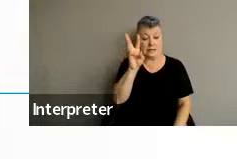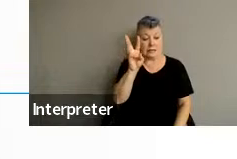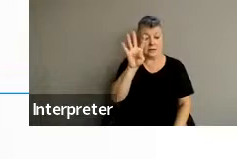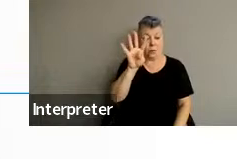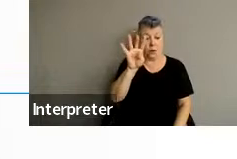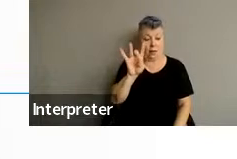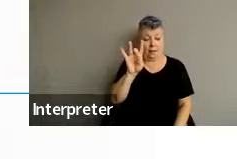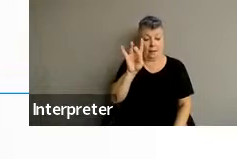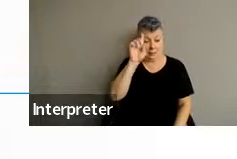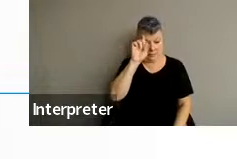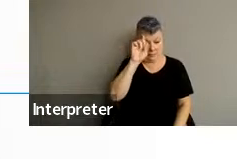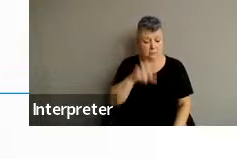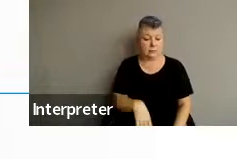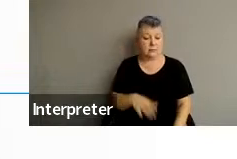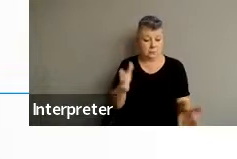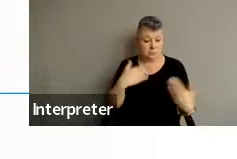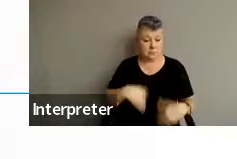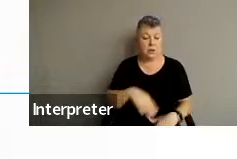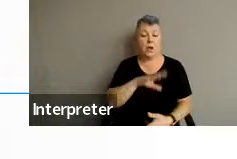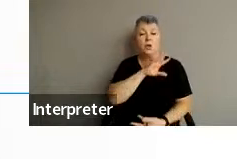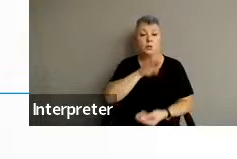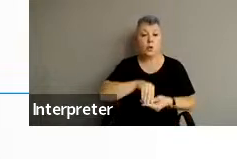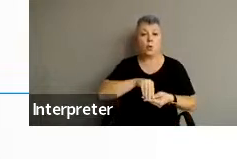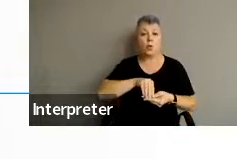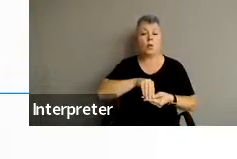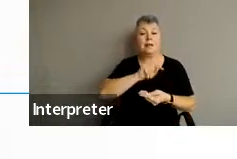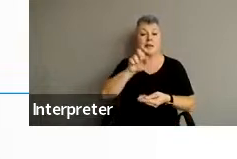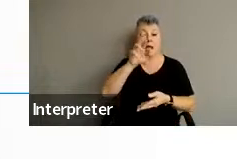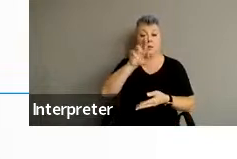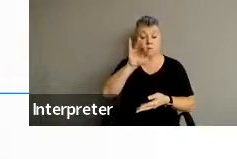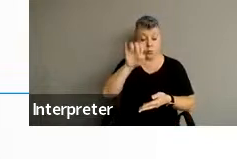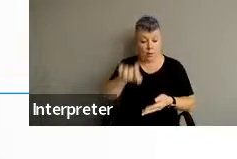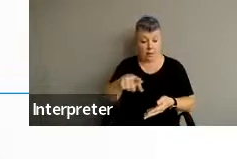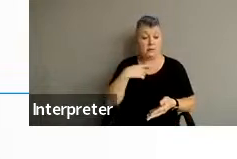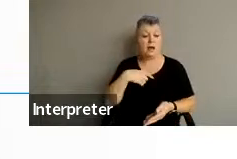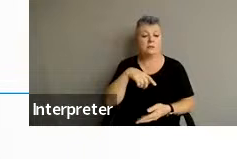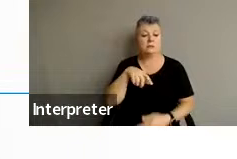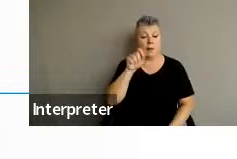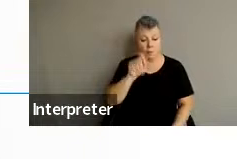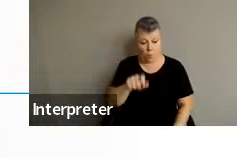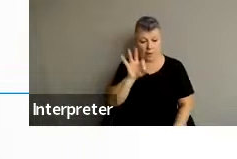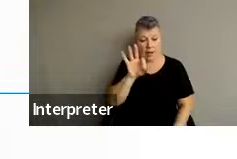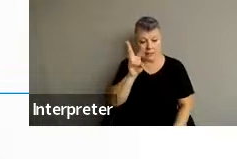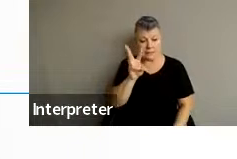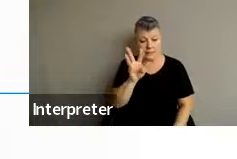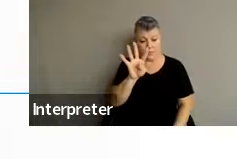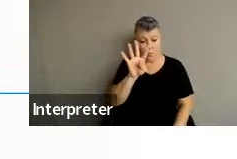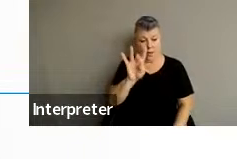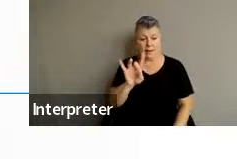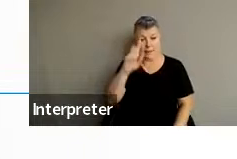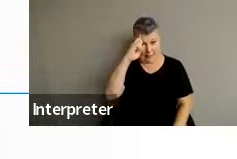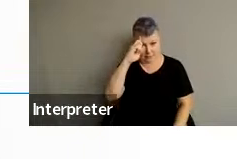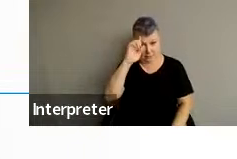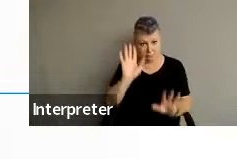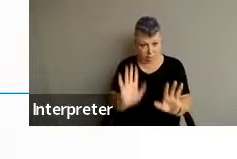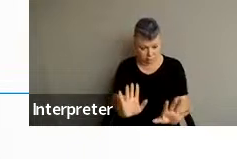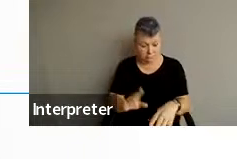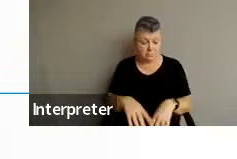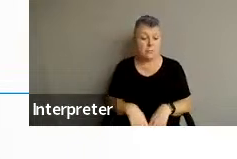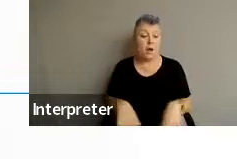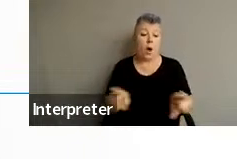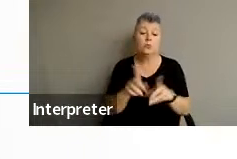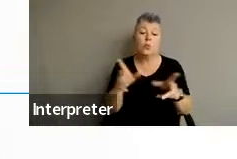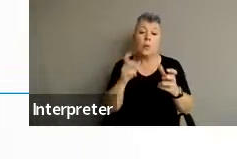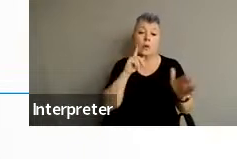no rate for that, for a total tax rate of 0.9648 cents. I would also like to acknowledge